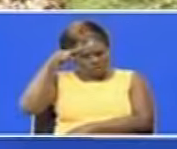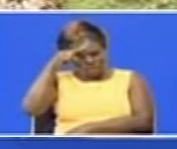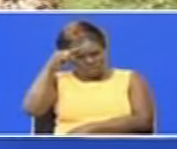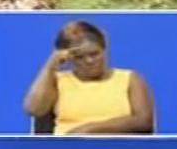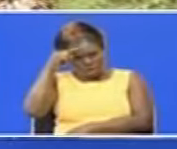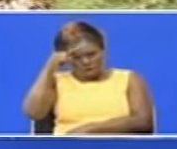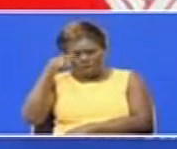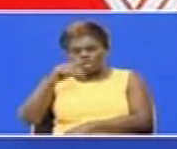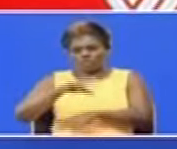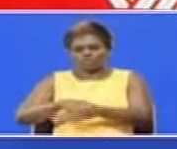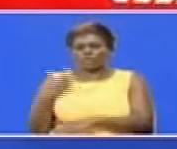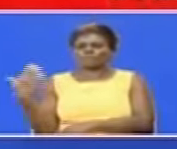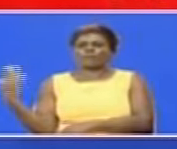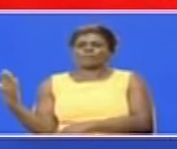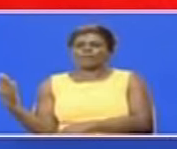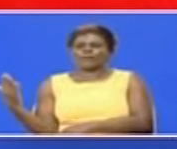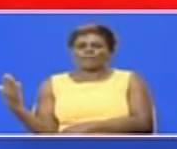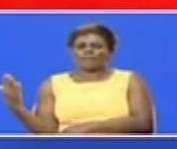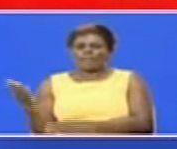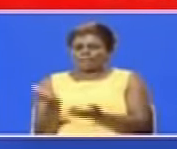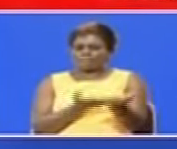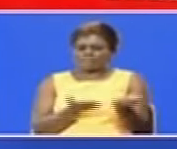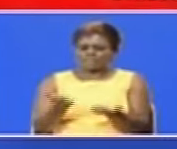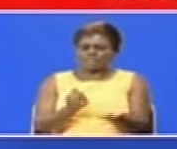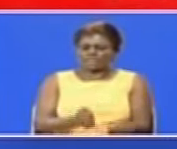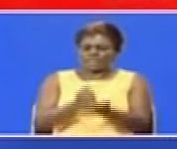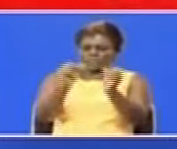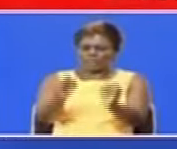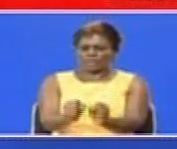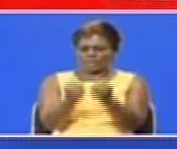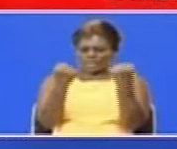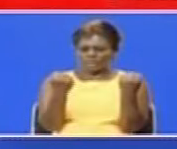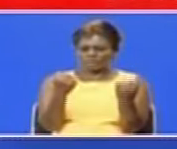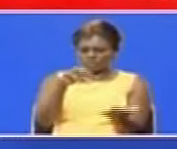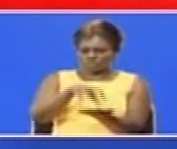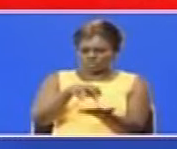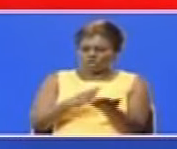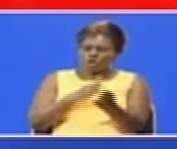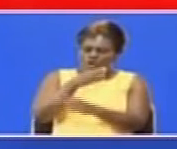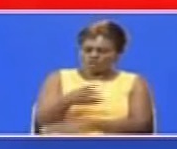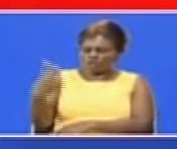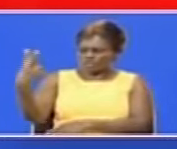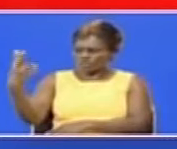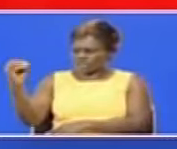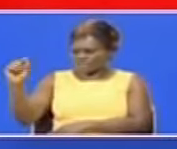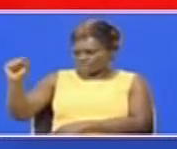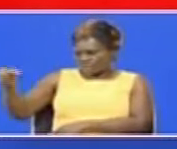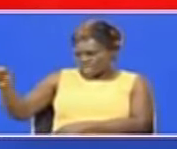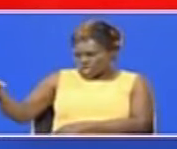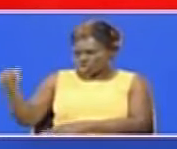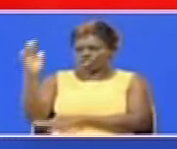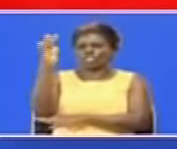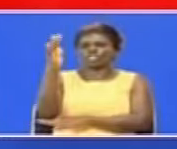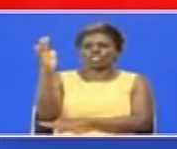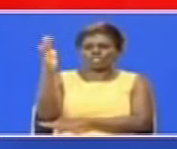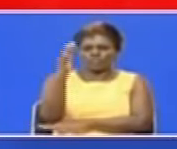for making paper. Our business has helped save the deforestation of over 20 million trees, you know,